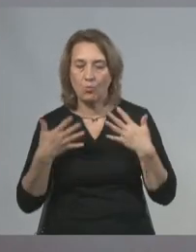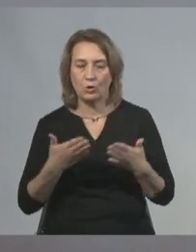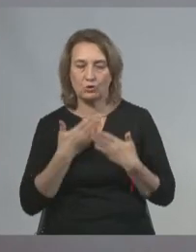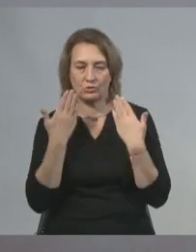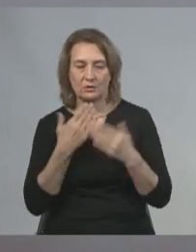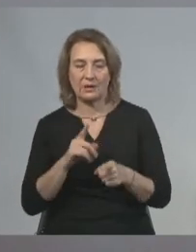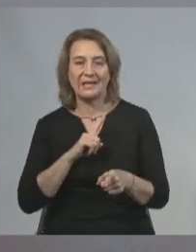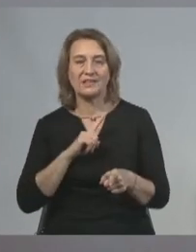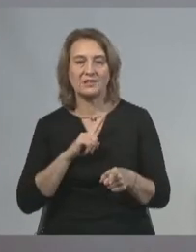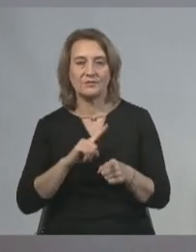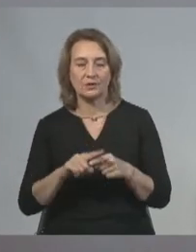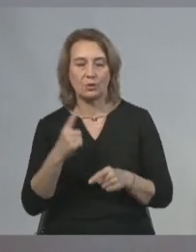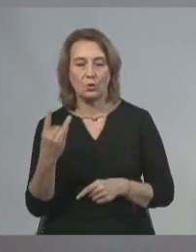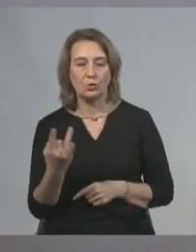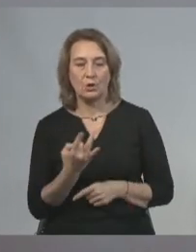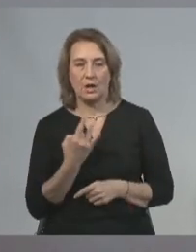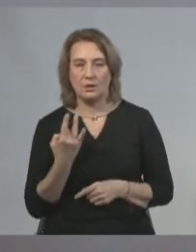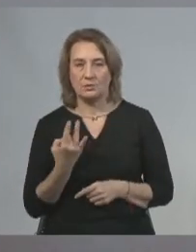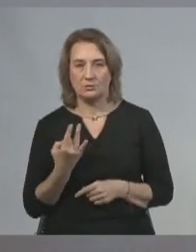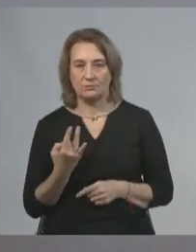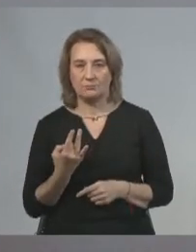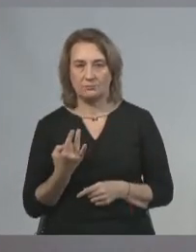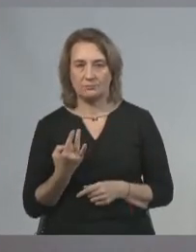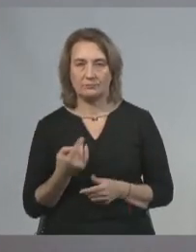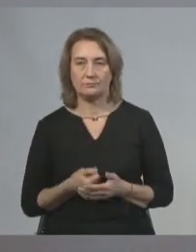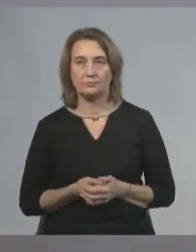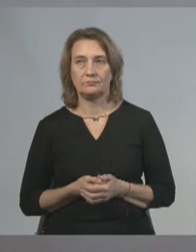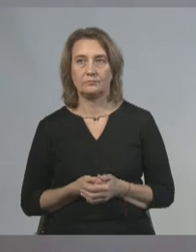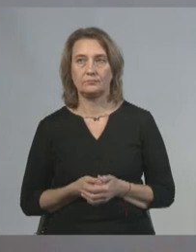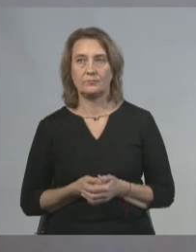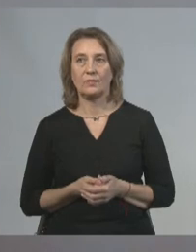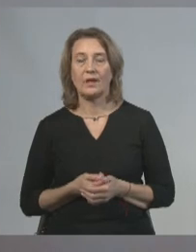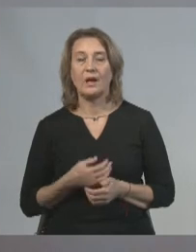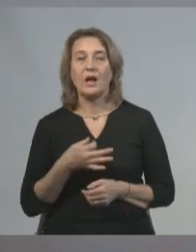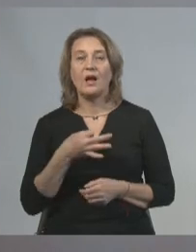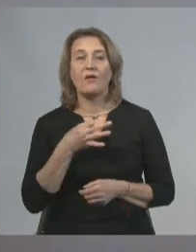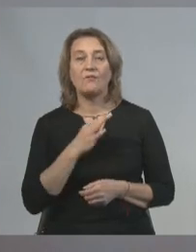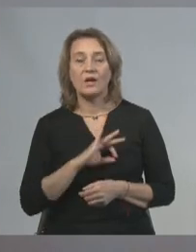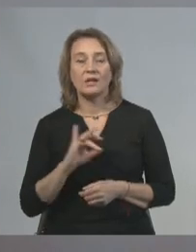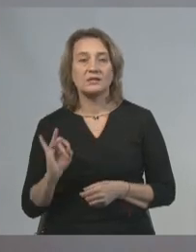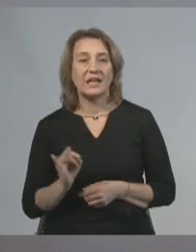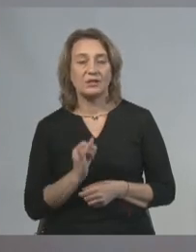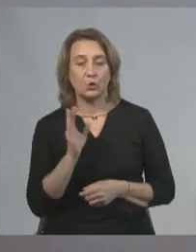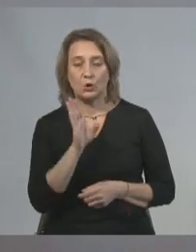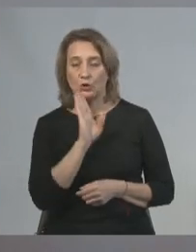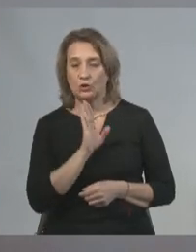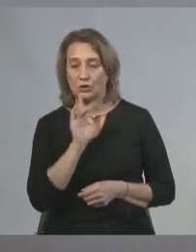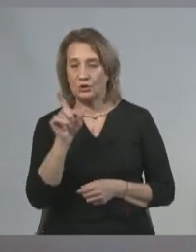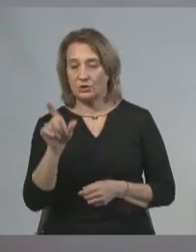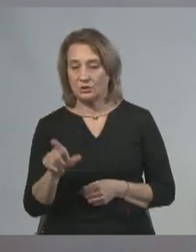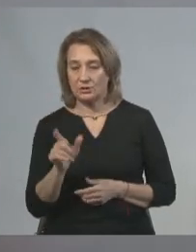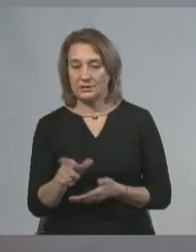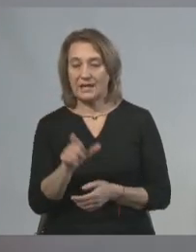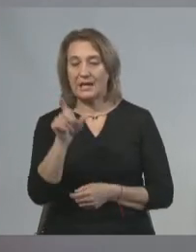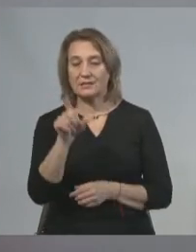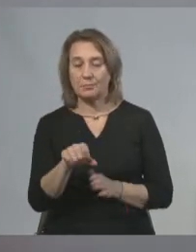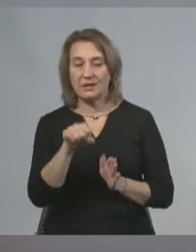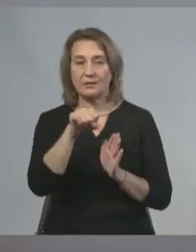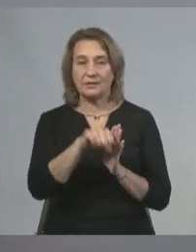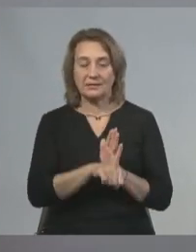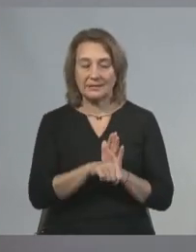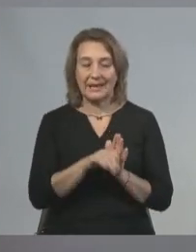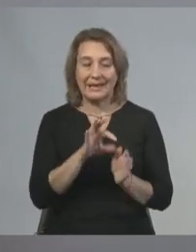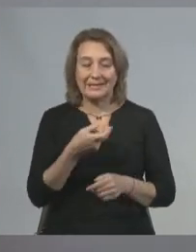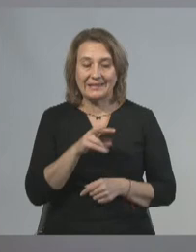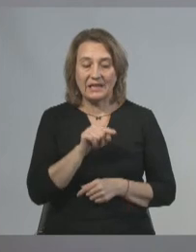who uh were subjected to violence just a way to attract their viewers and sensationalism is the